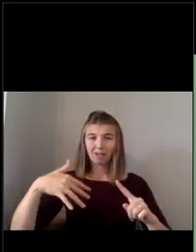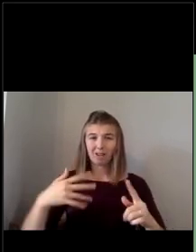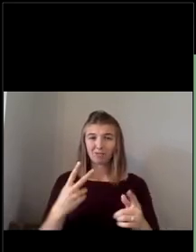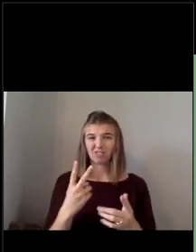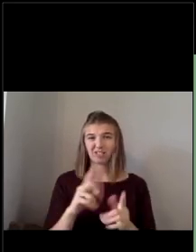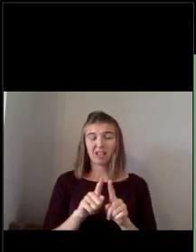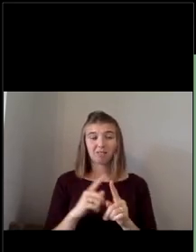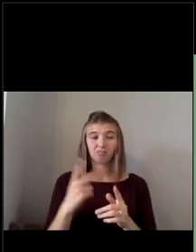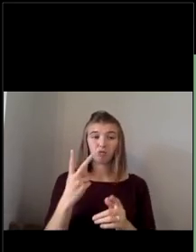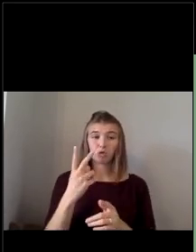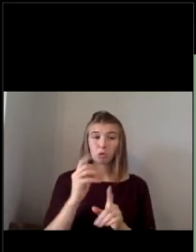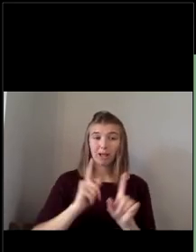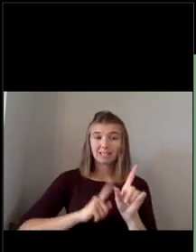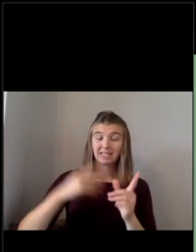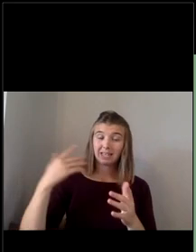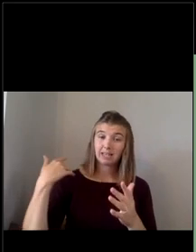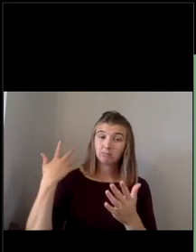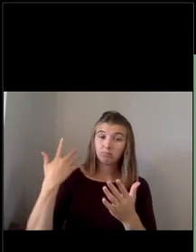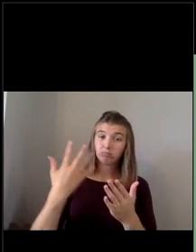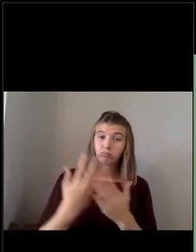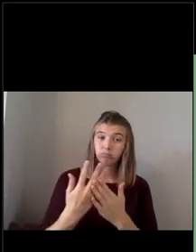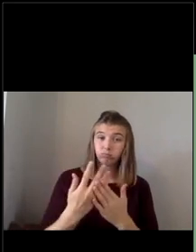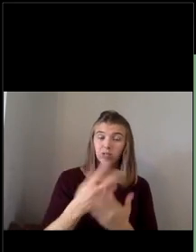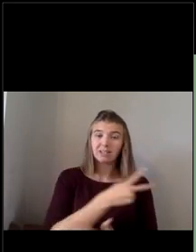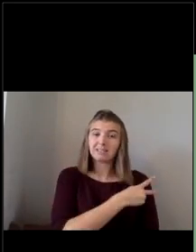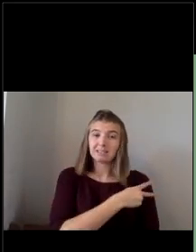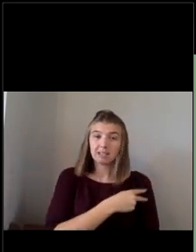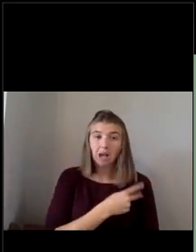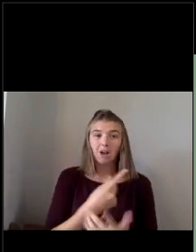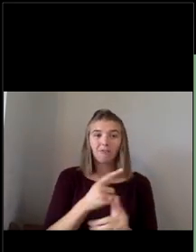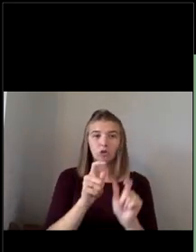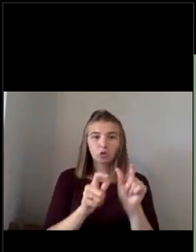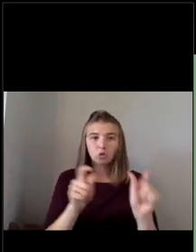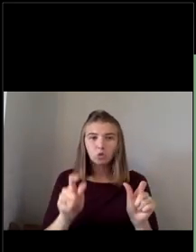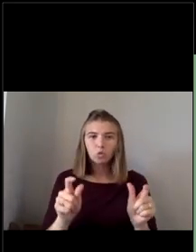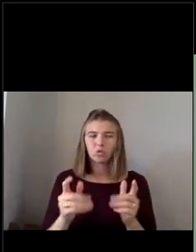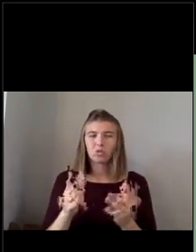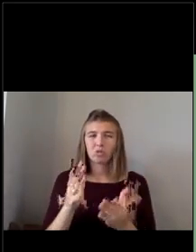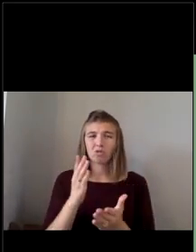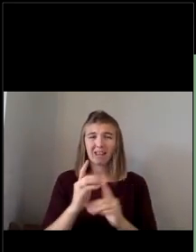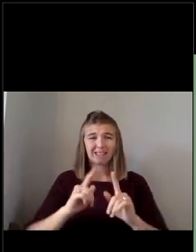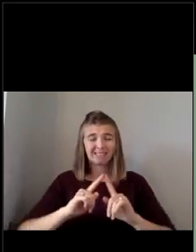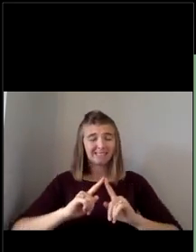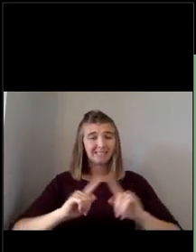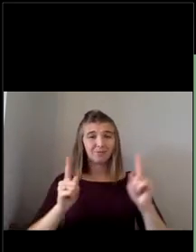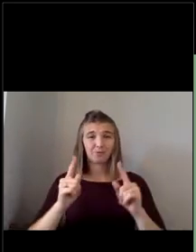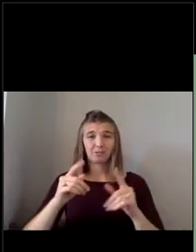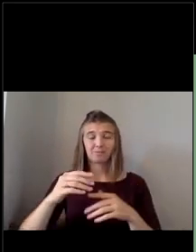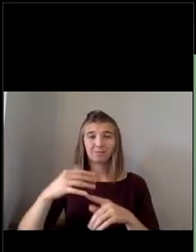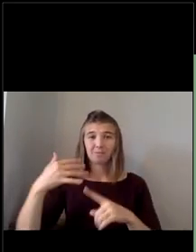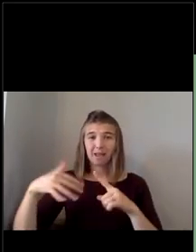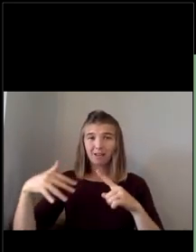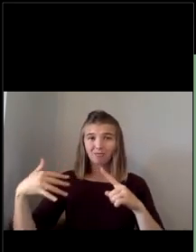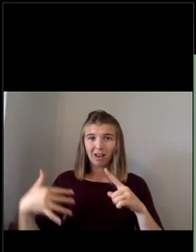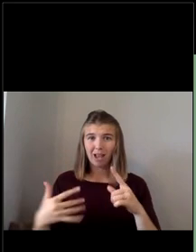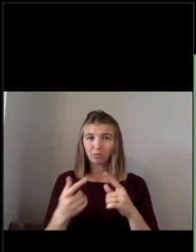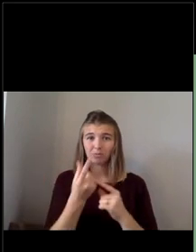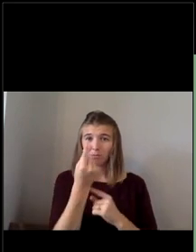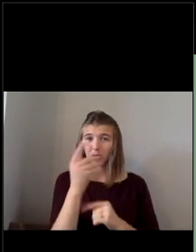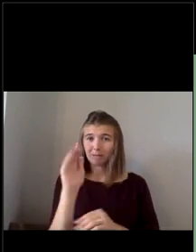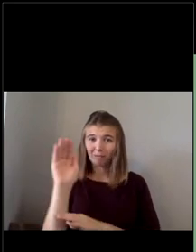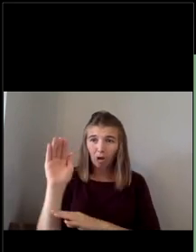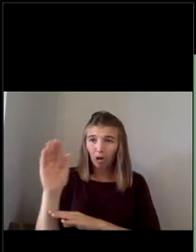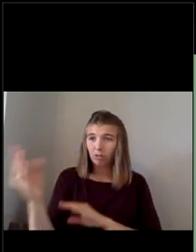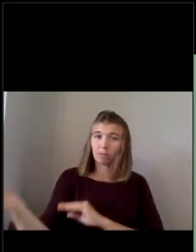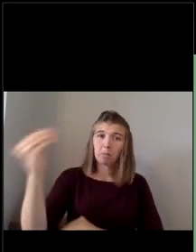so. Students and staff now come from very diverse backgrounds. And this is